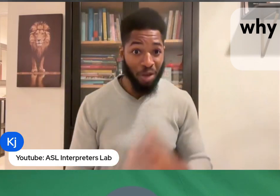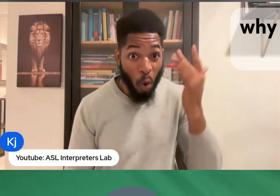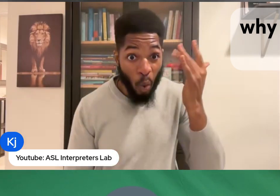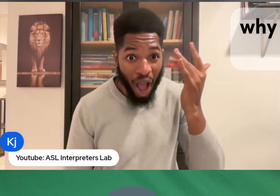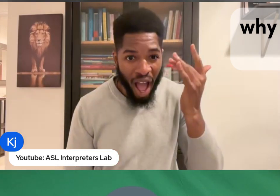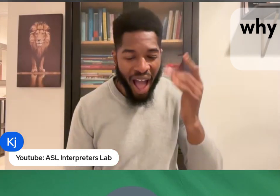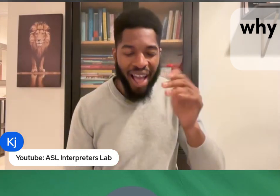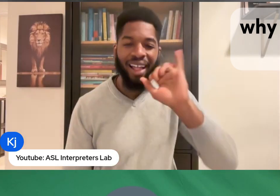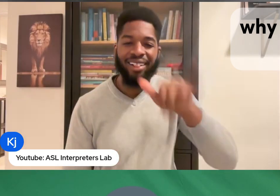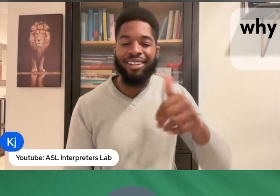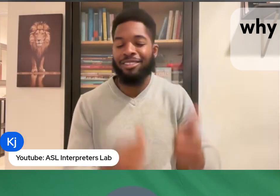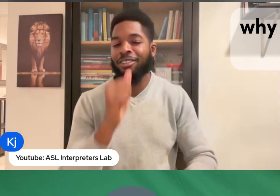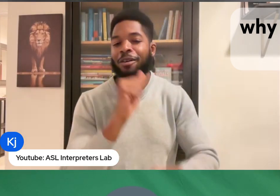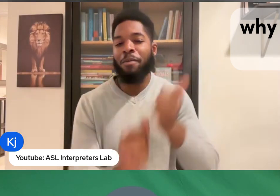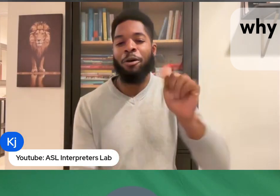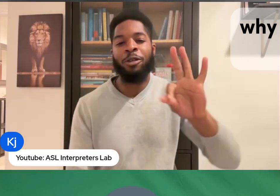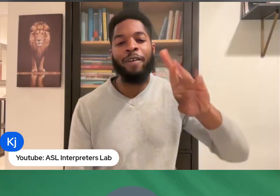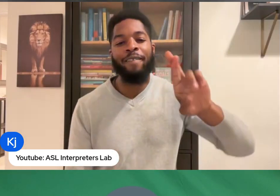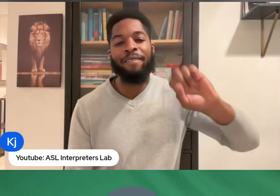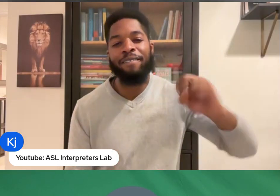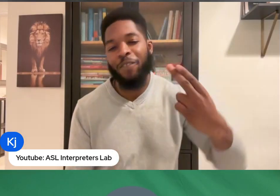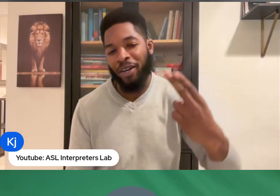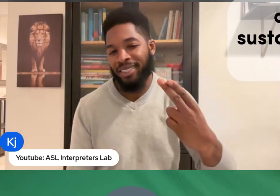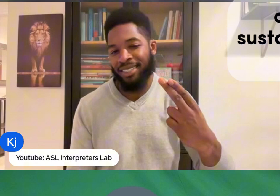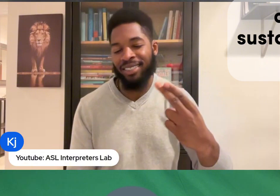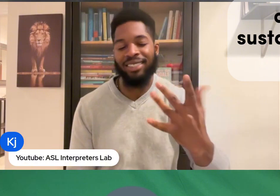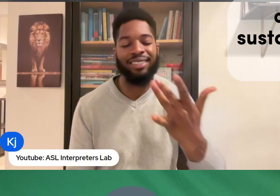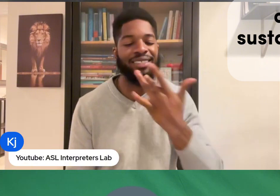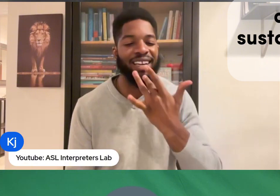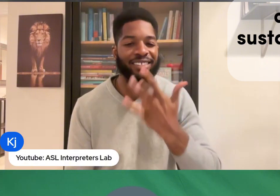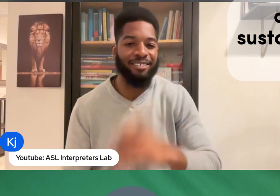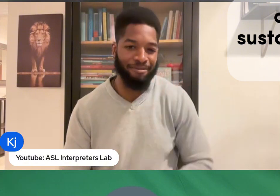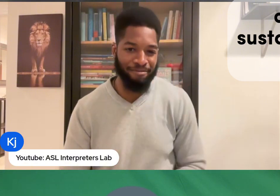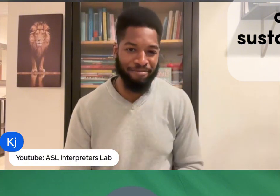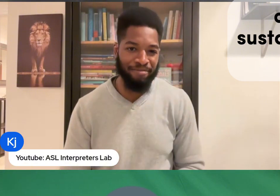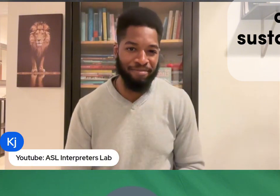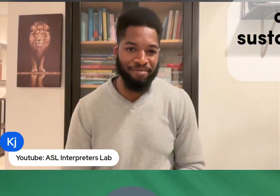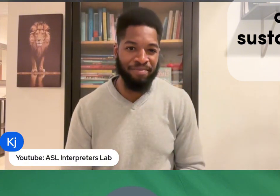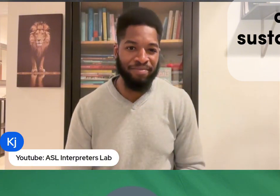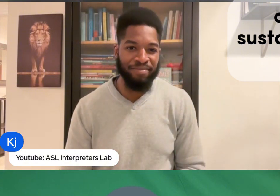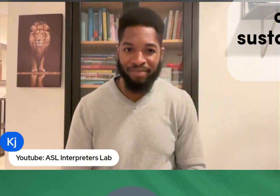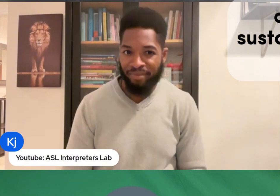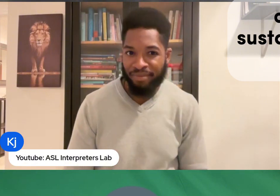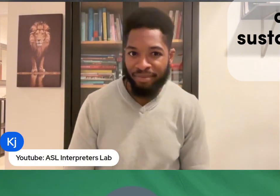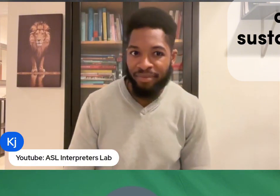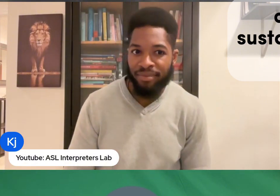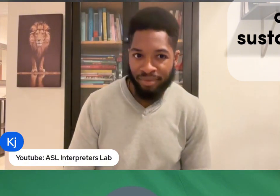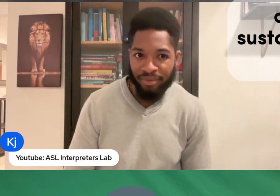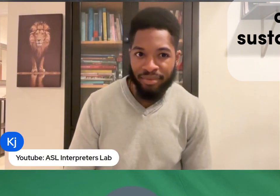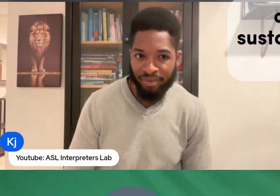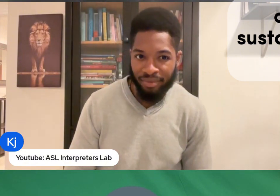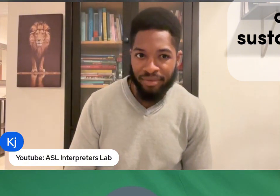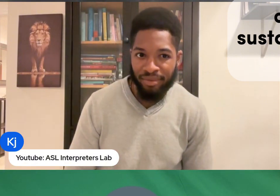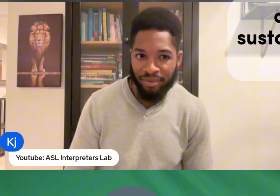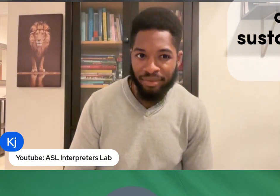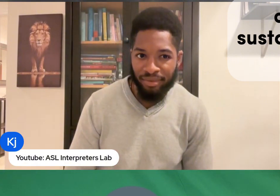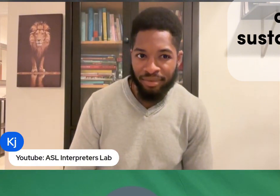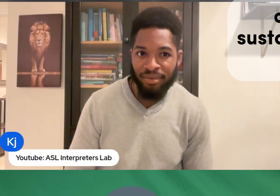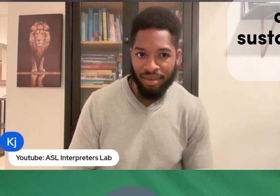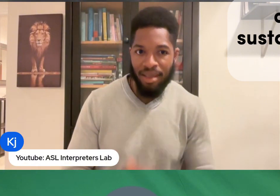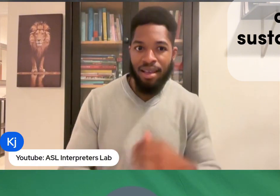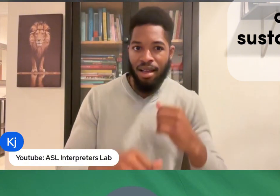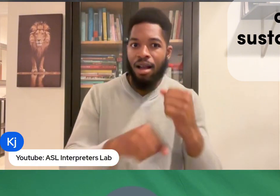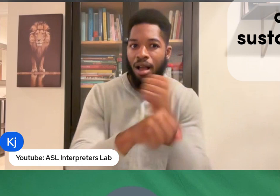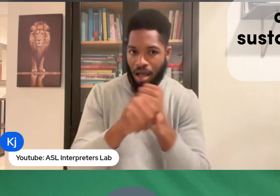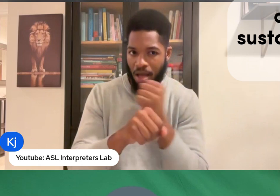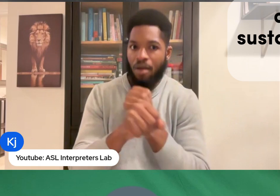the freshest experience. Our coffee is made from sustainable farmers all over